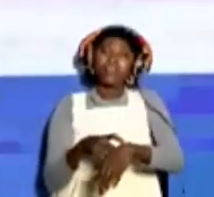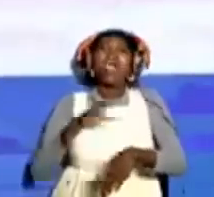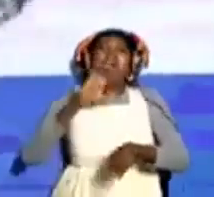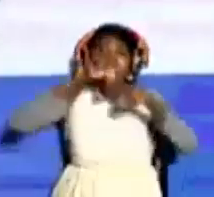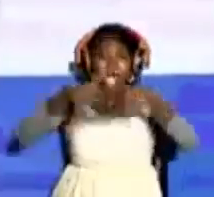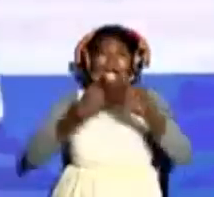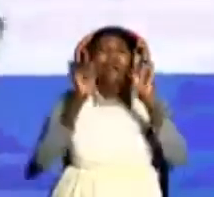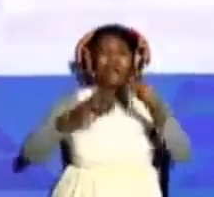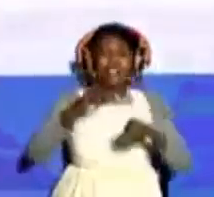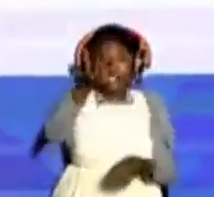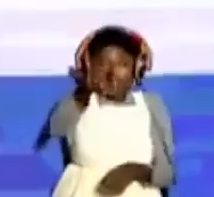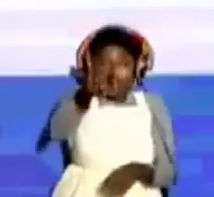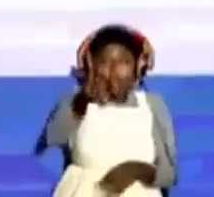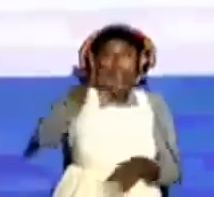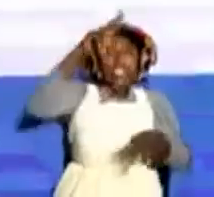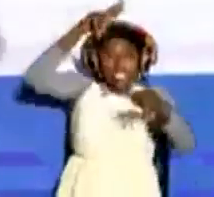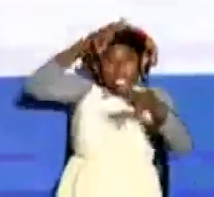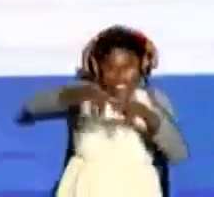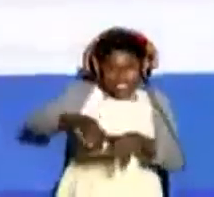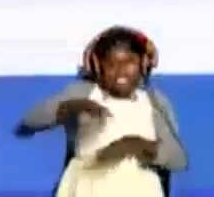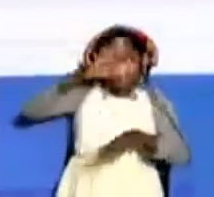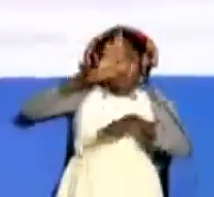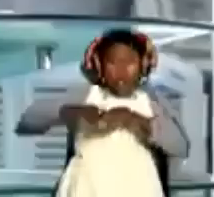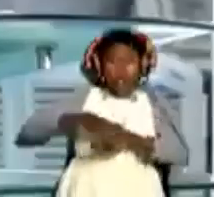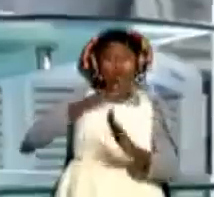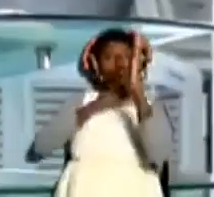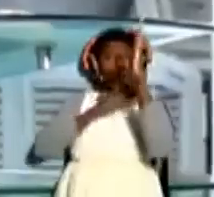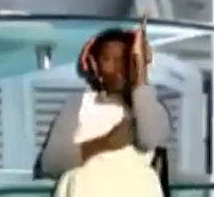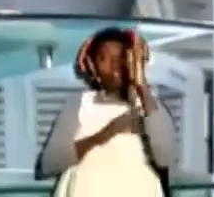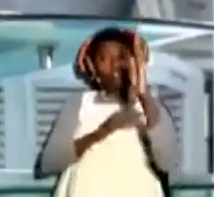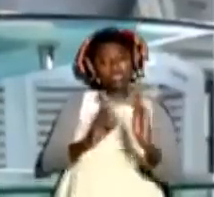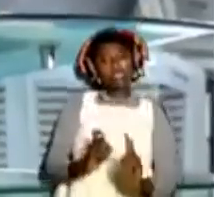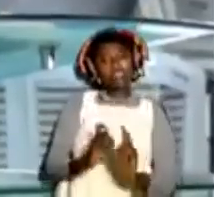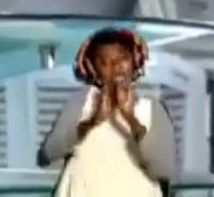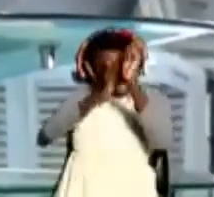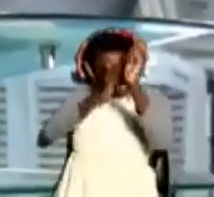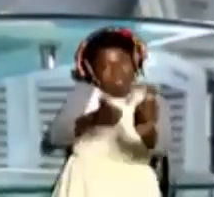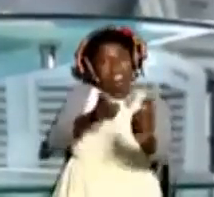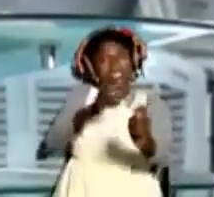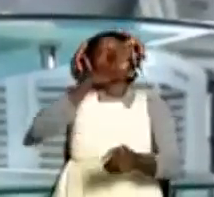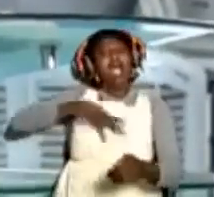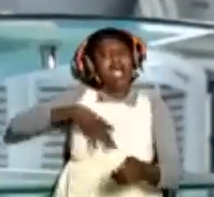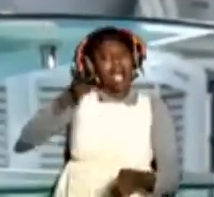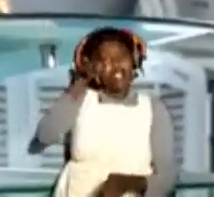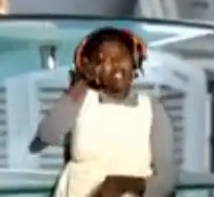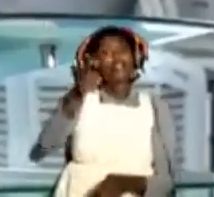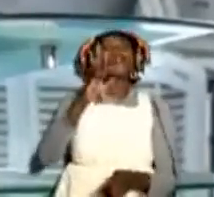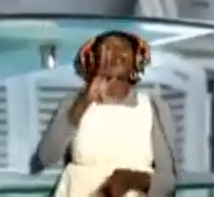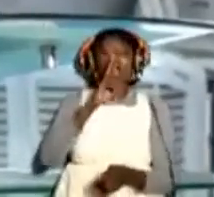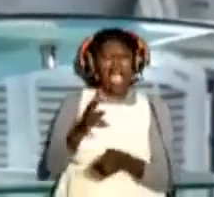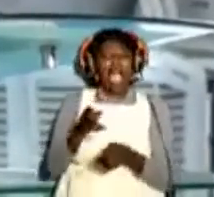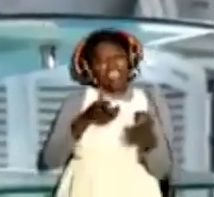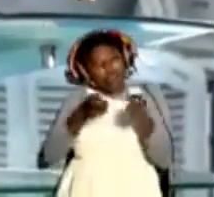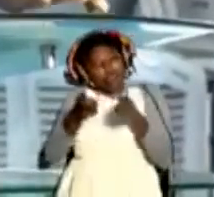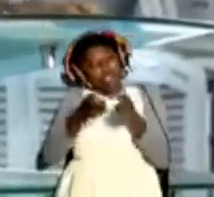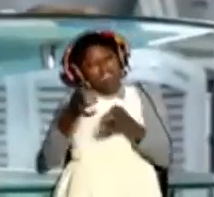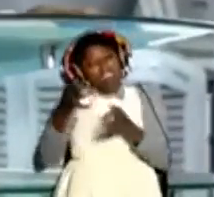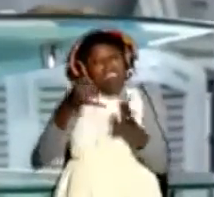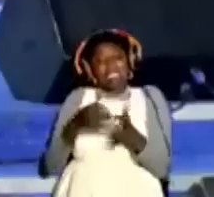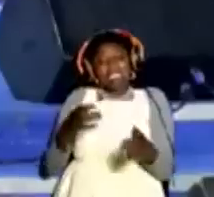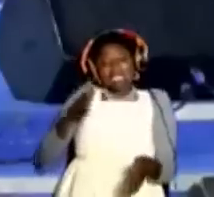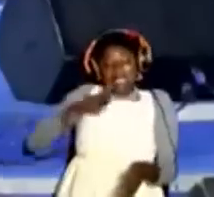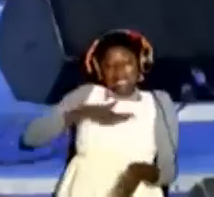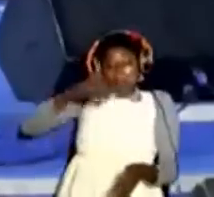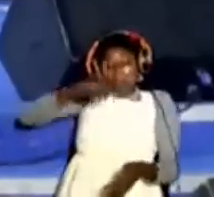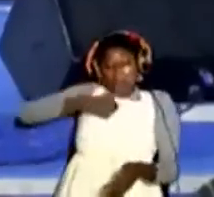How can you sit upon God's heritage and you are handling it as if it's a personal business?